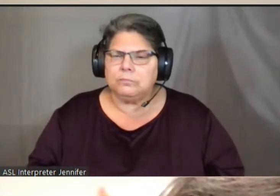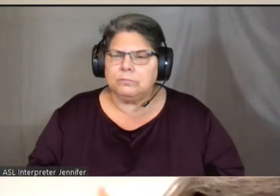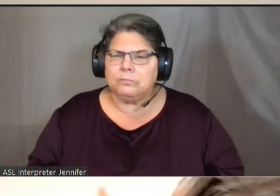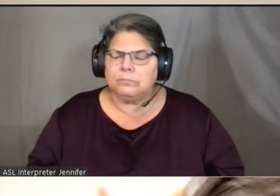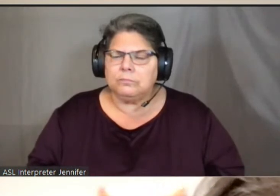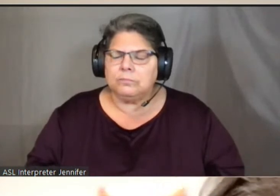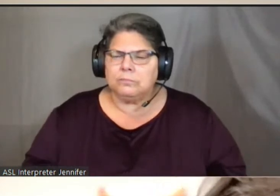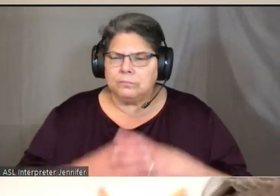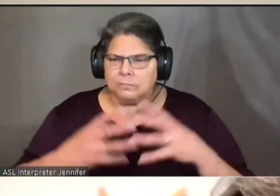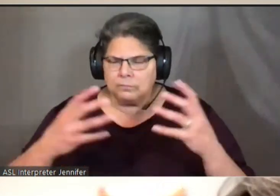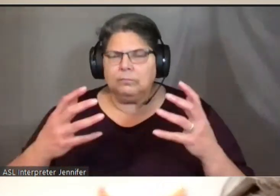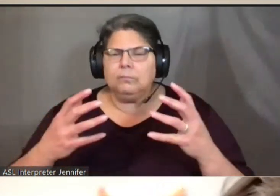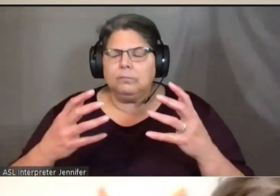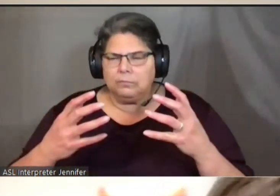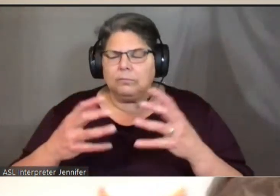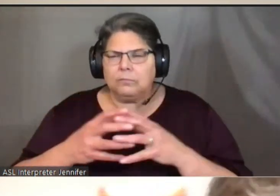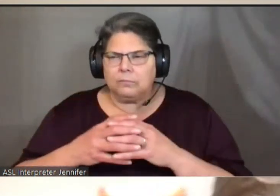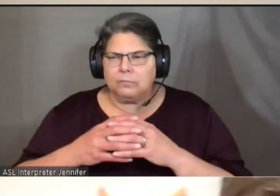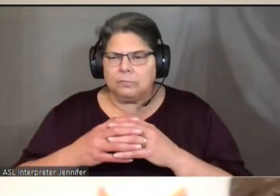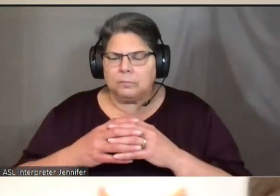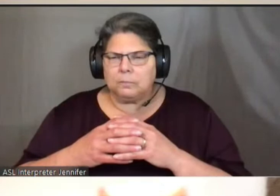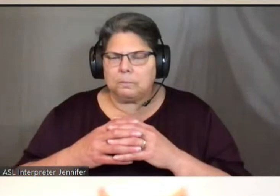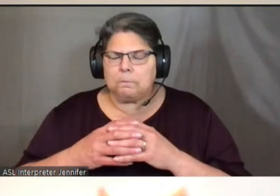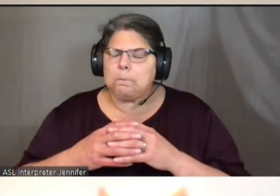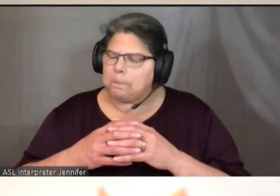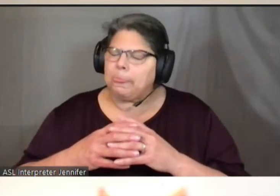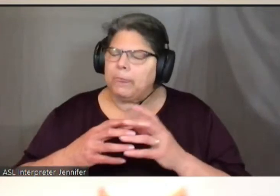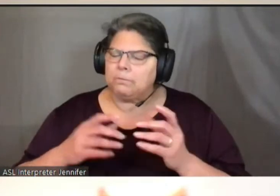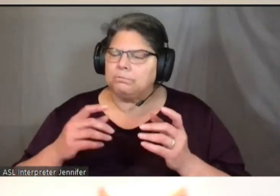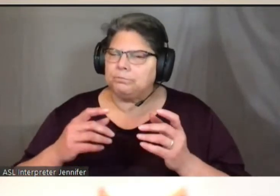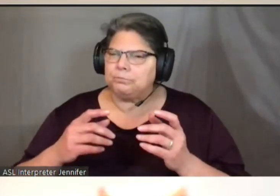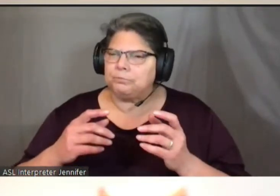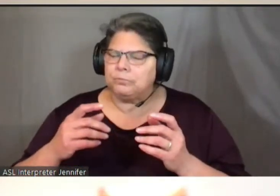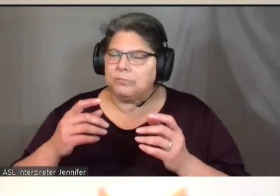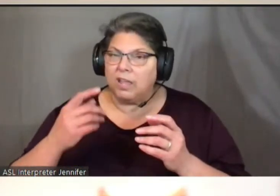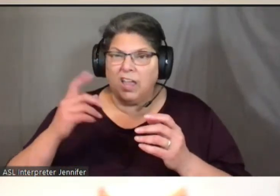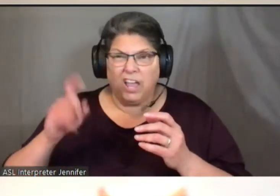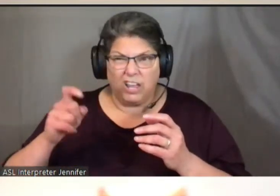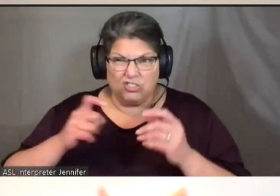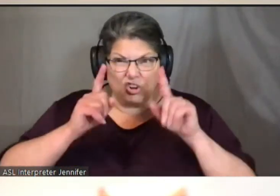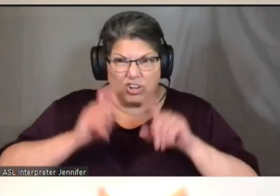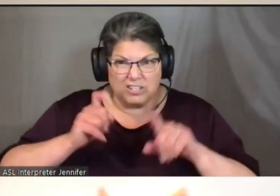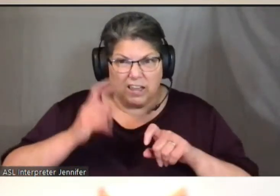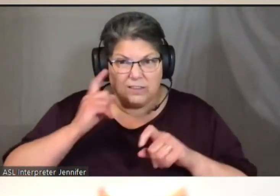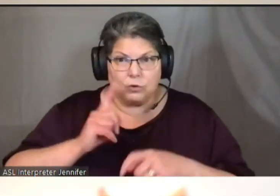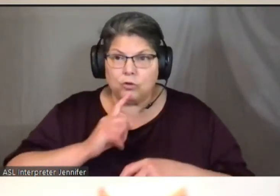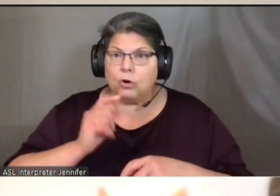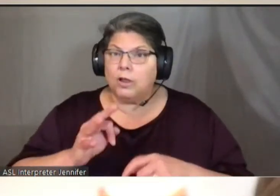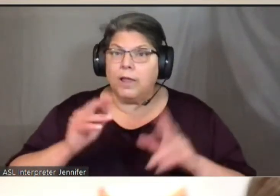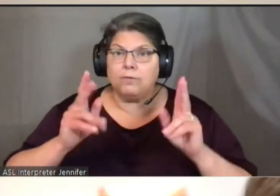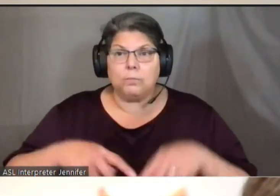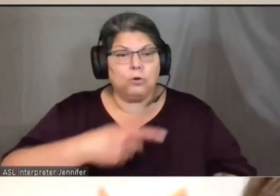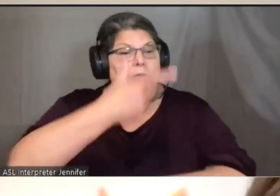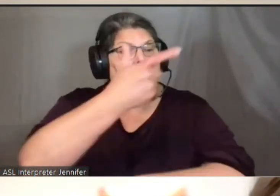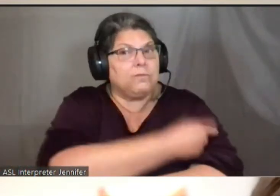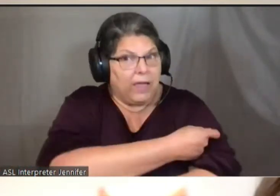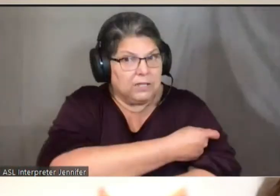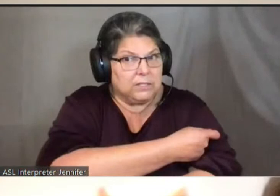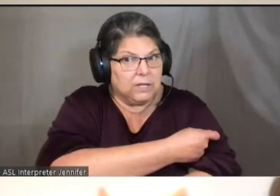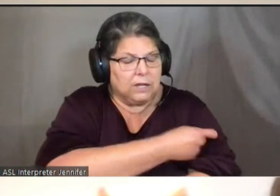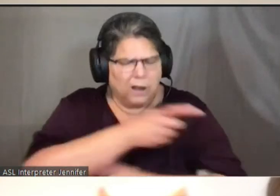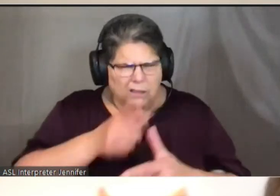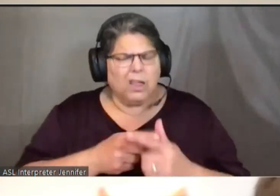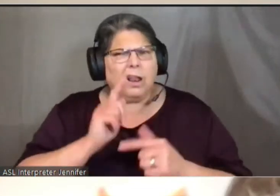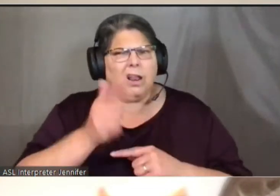Let's see, and they should get tested for sure if anyone who's been vaccinated is experiencing COVID